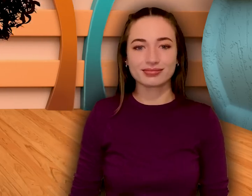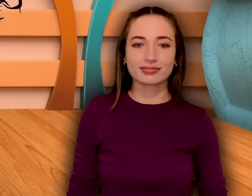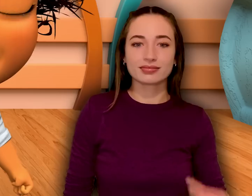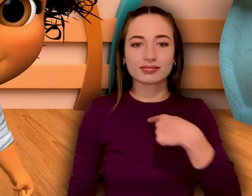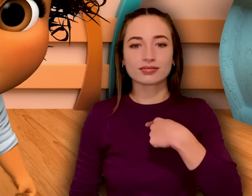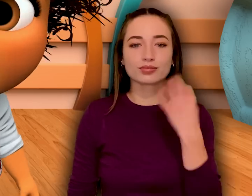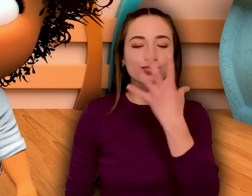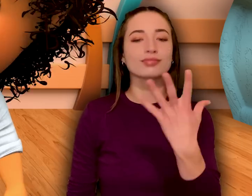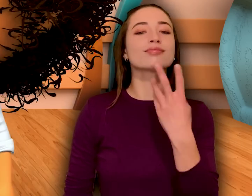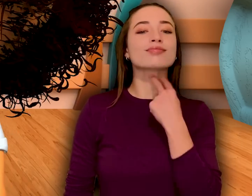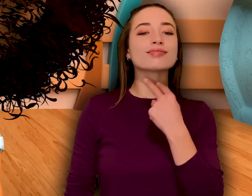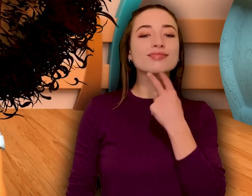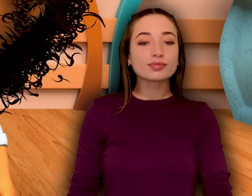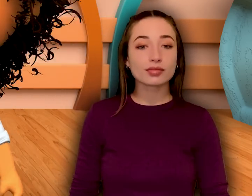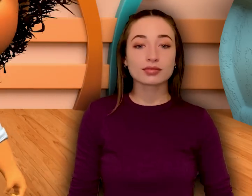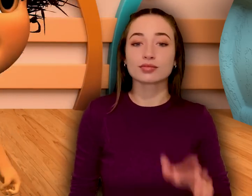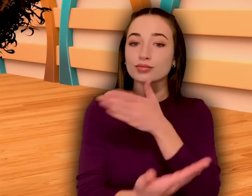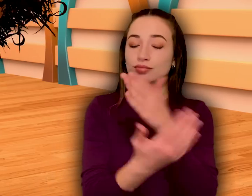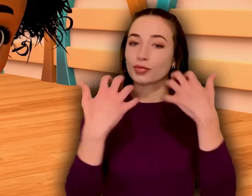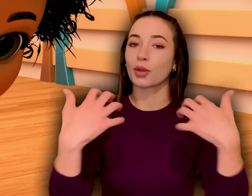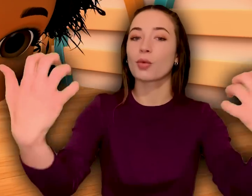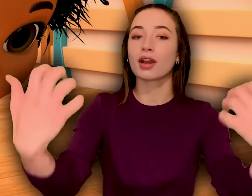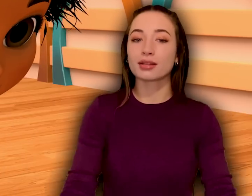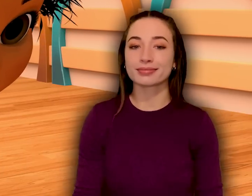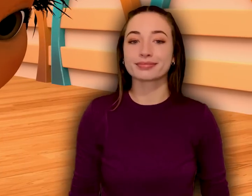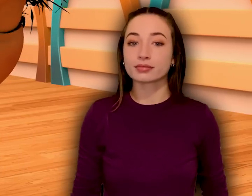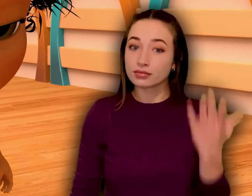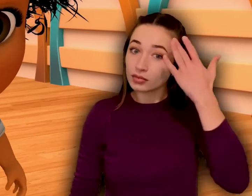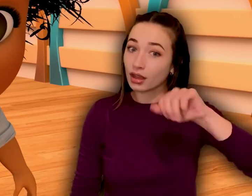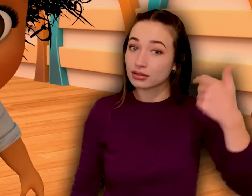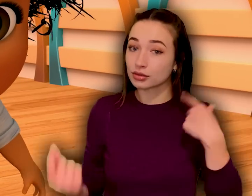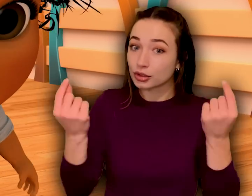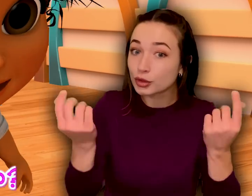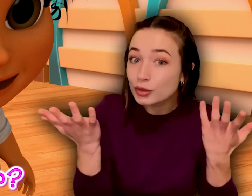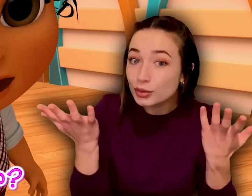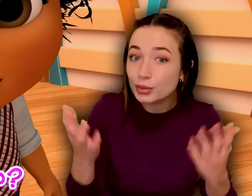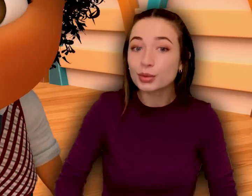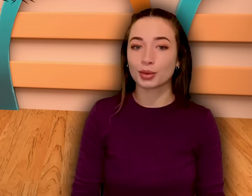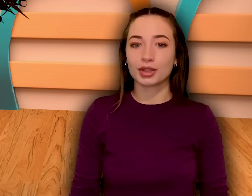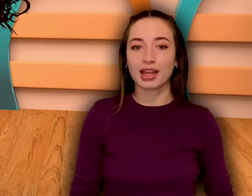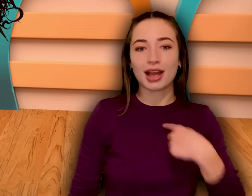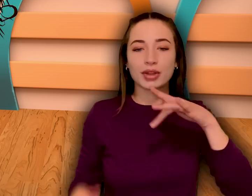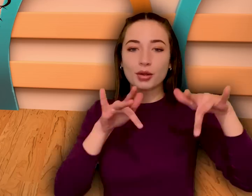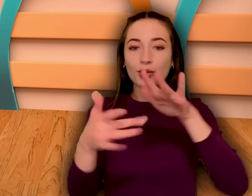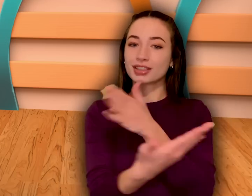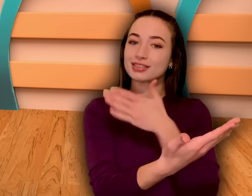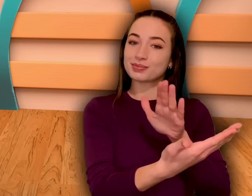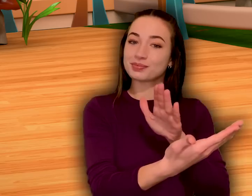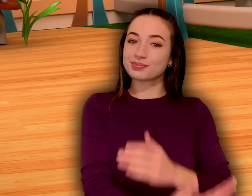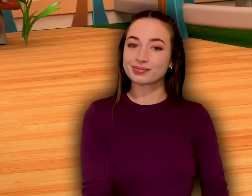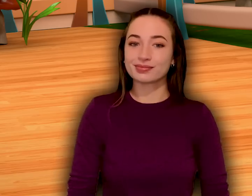scientist I have a lovely voice I sing to everyone and and do you know what else I do I